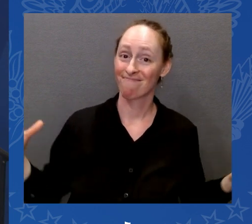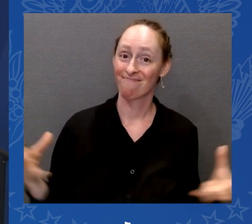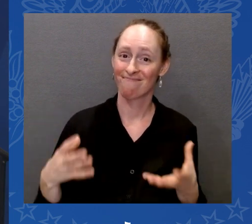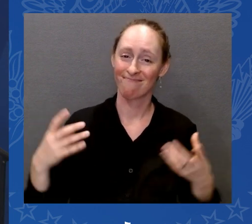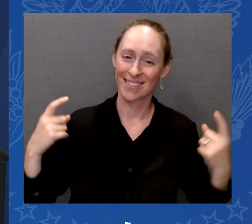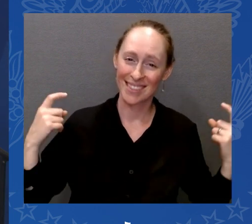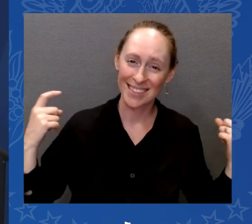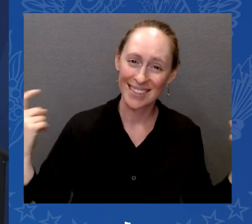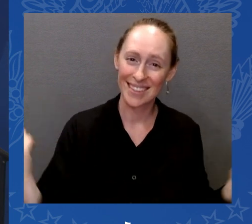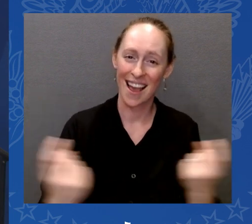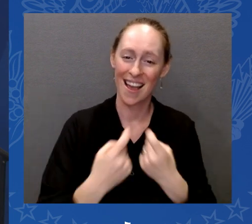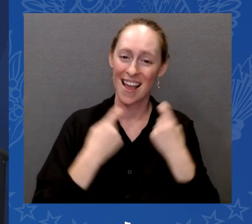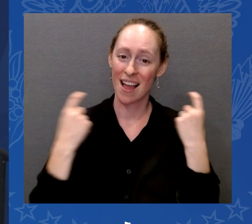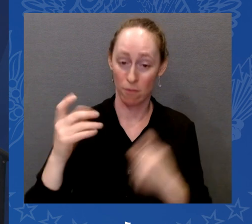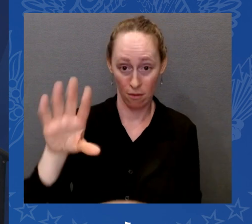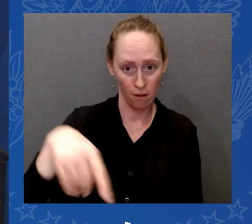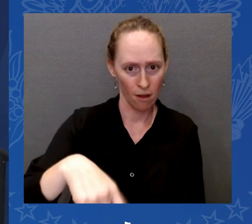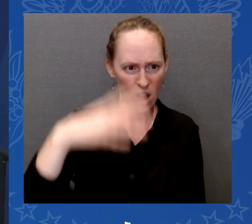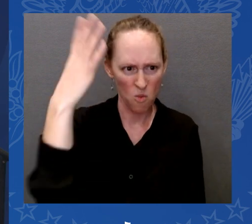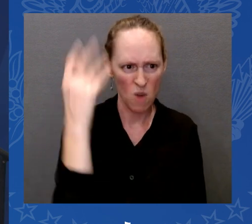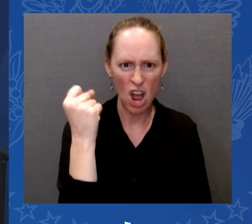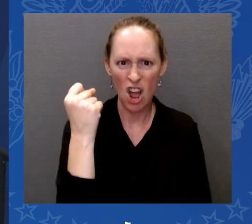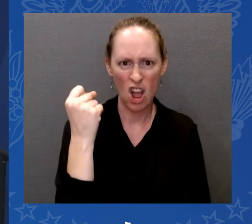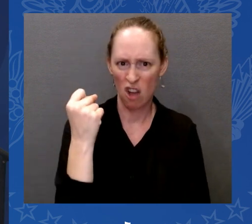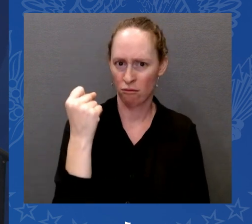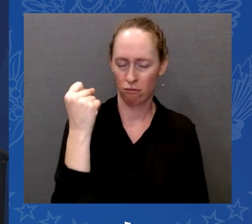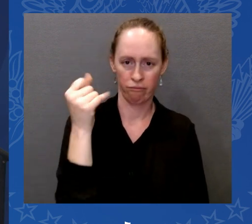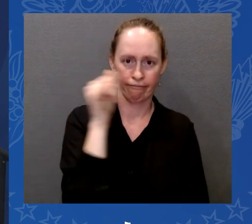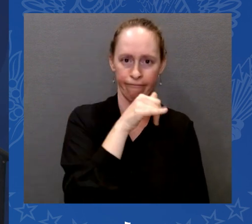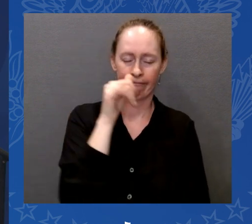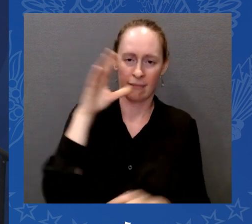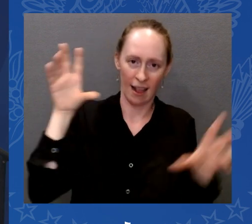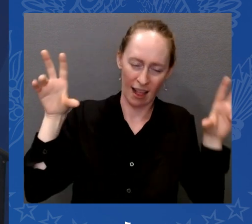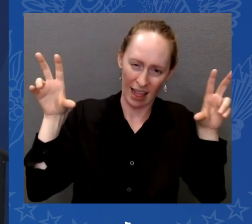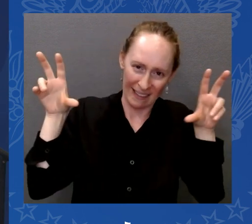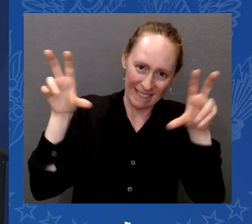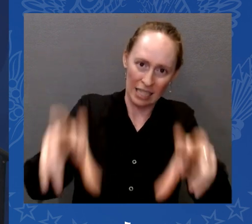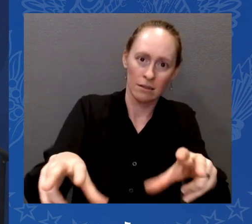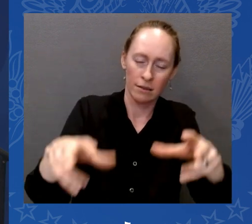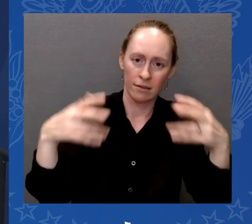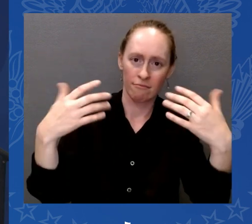United States, an investment right here in the heart of New York.